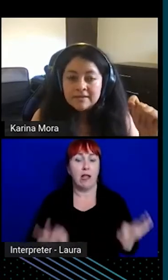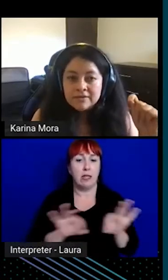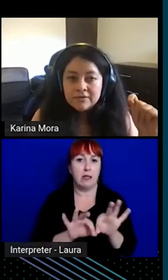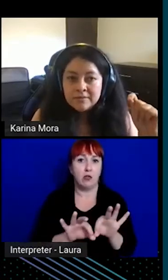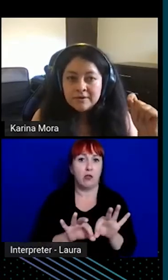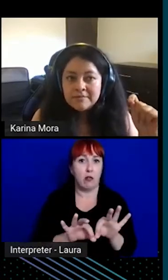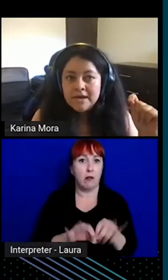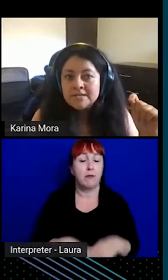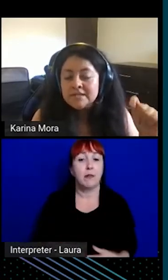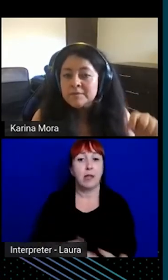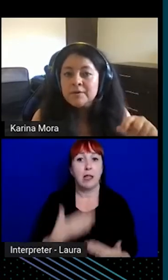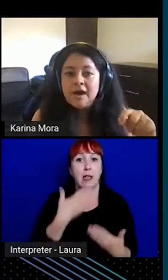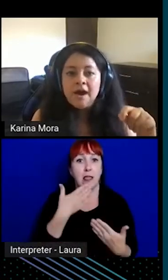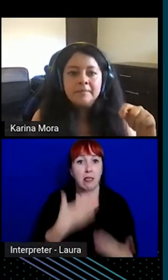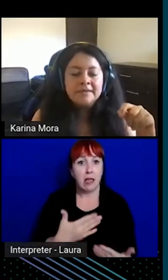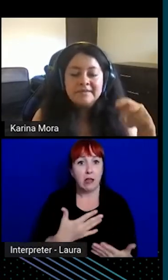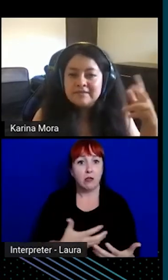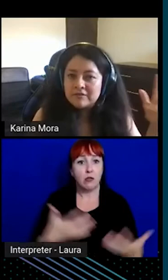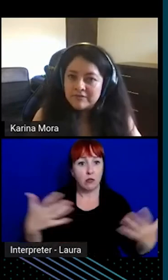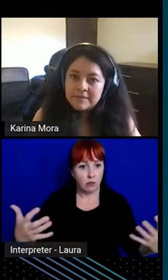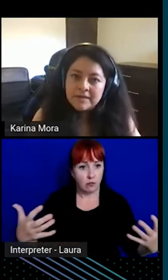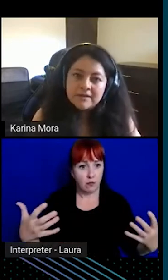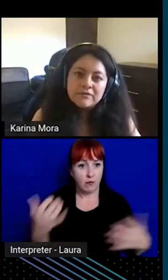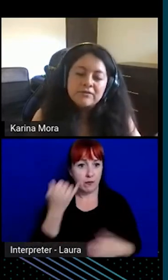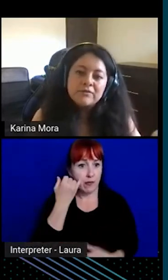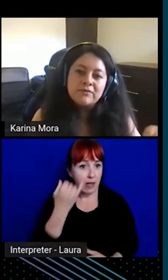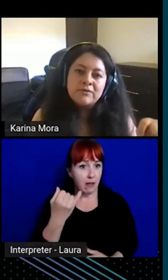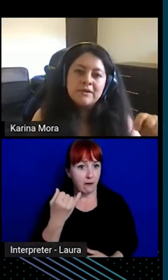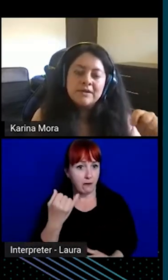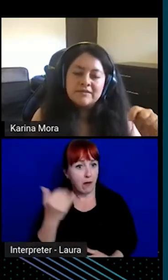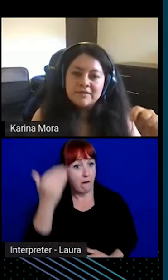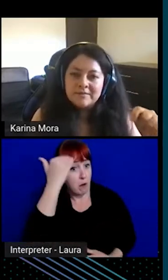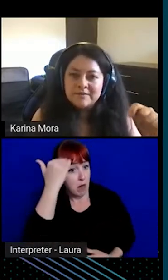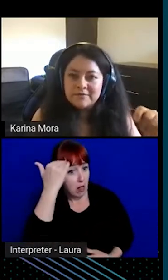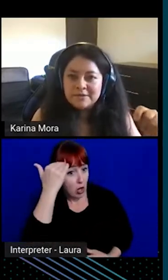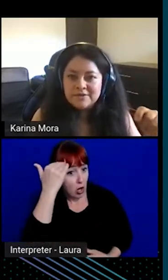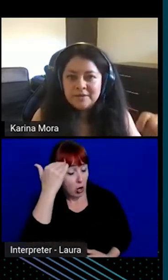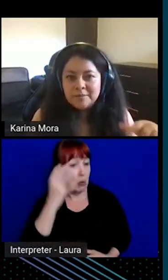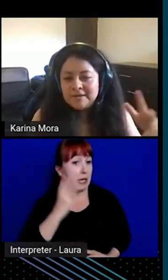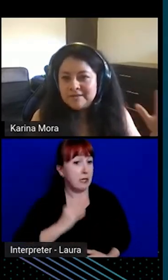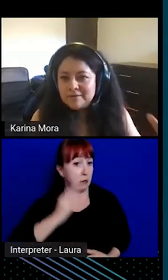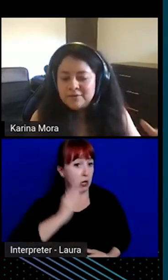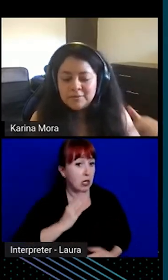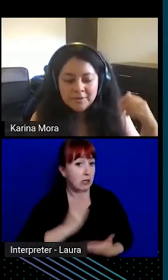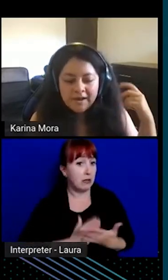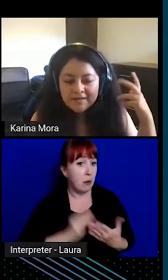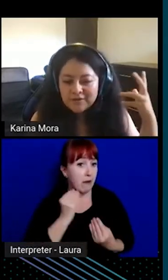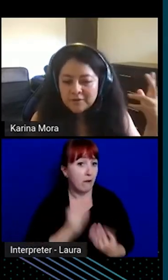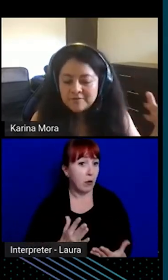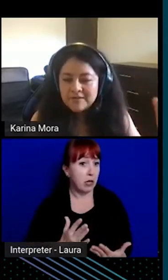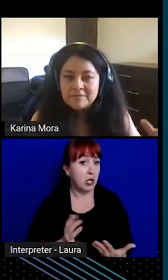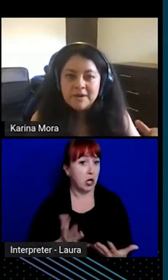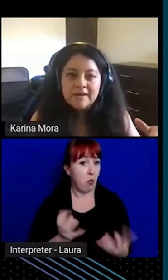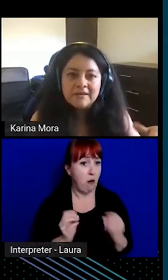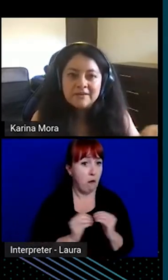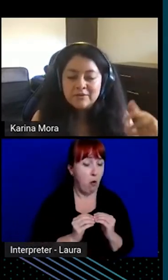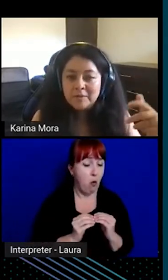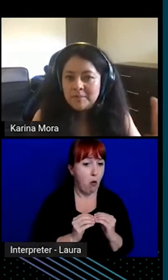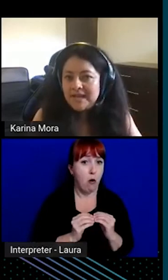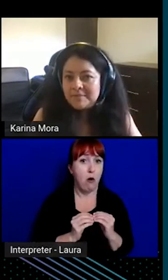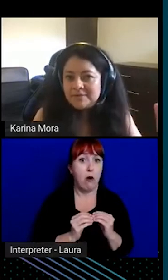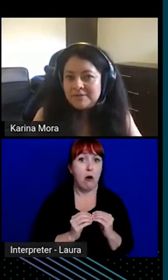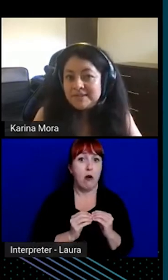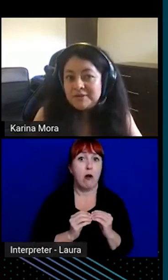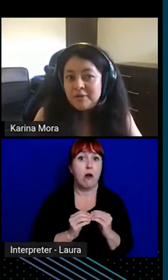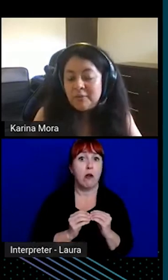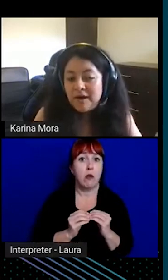And thank you very much. If this sounds familiar to you, it's some of the information I provided to you, probably some of this pattern you